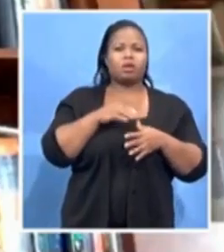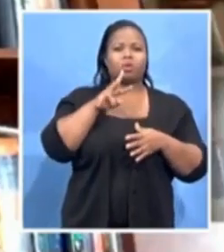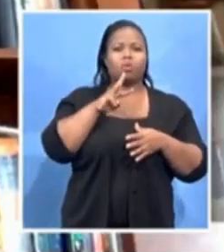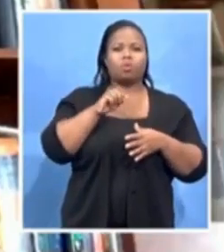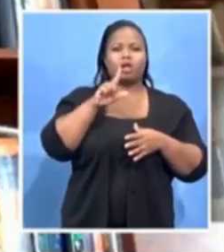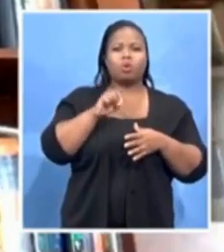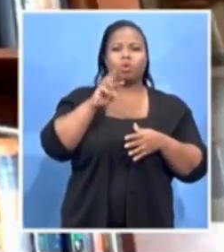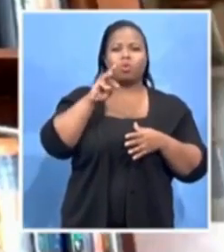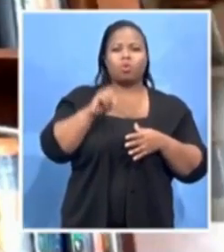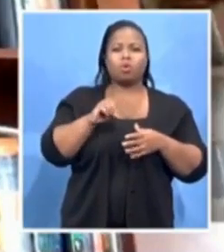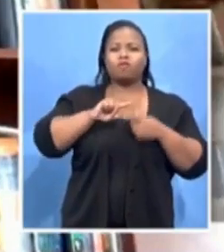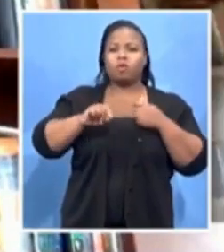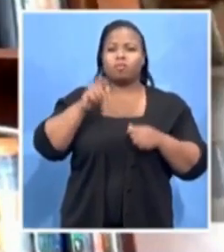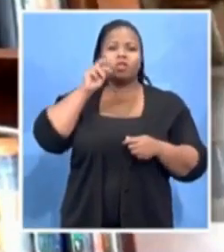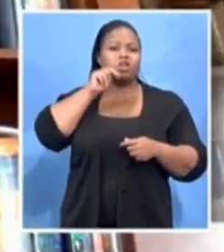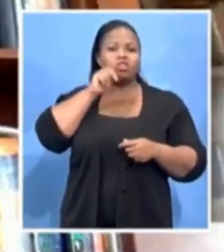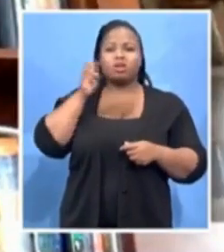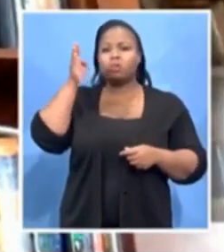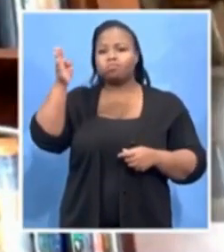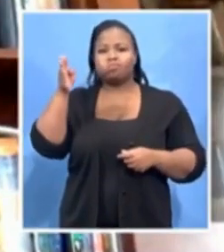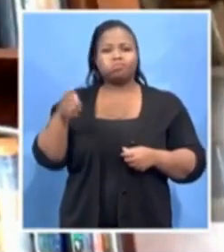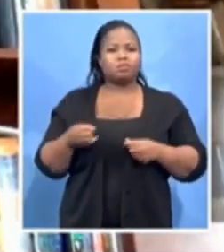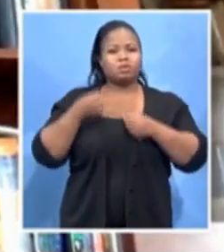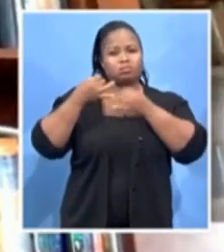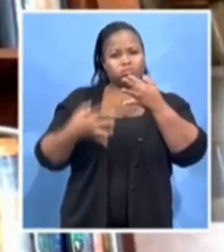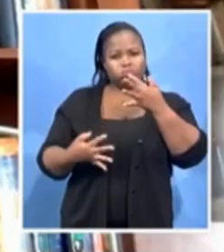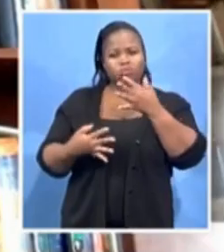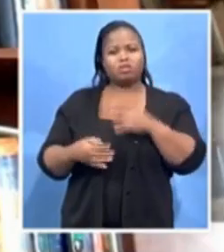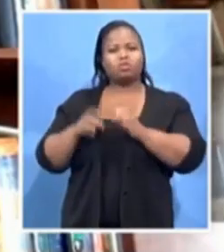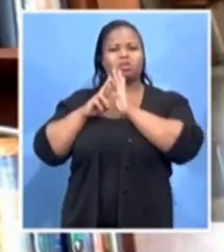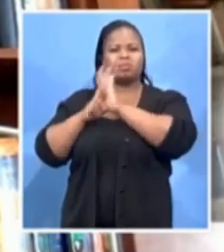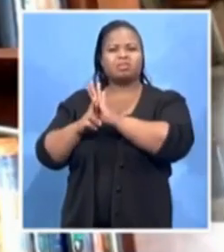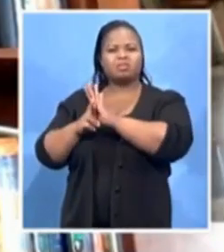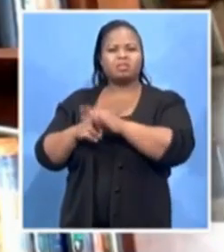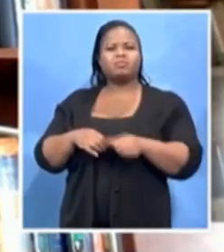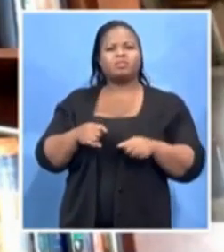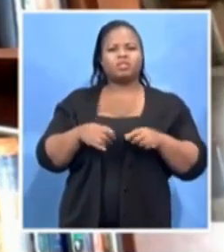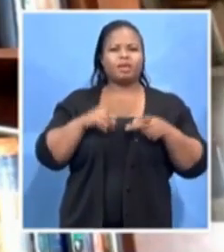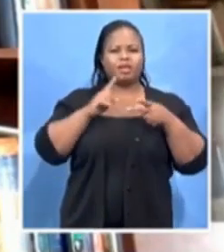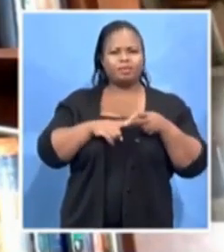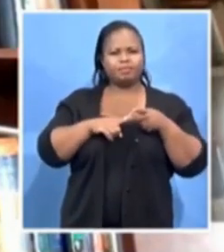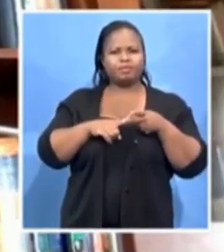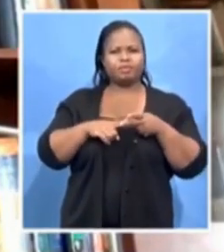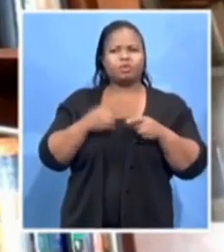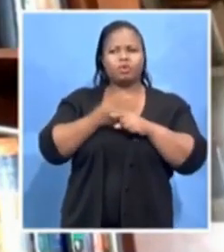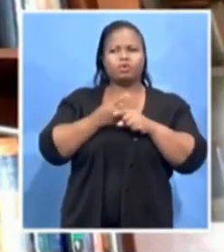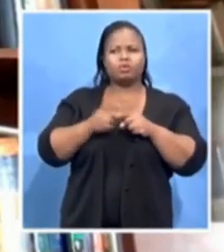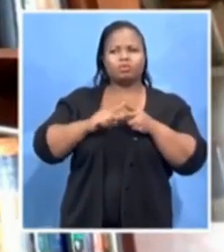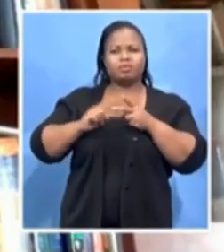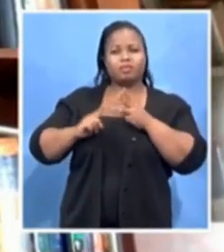And there were representation from Jamaica and from Trinidad and from the United States of America.